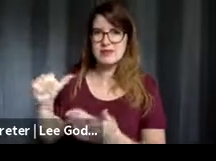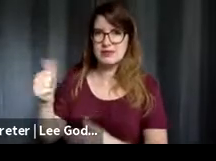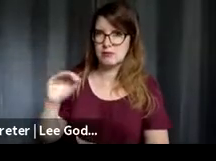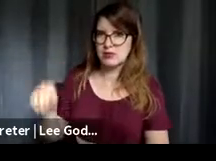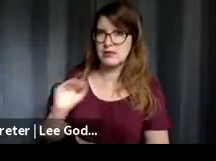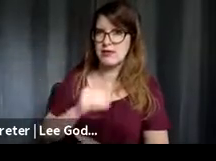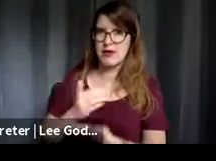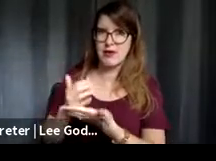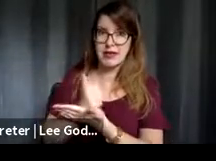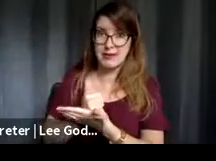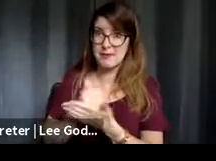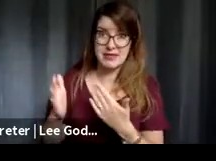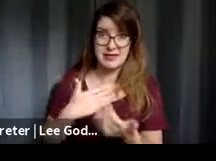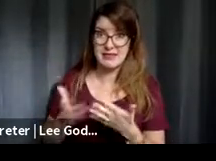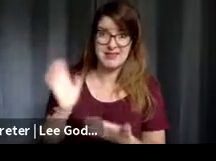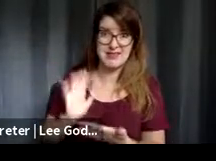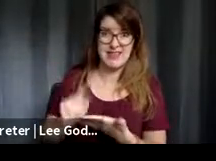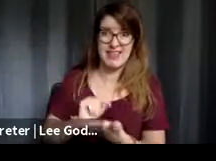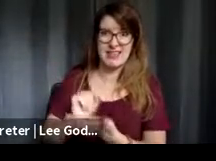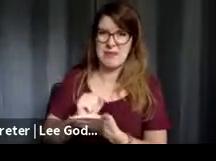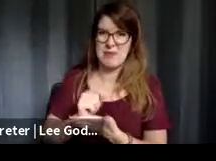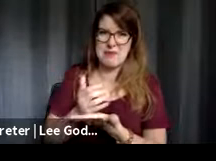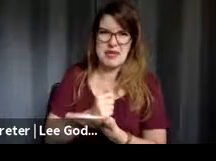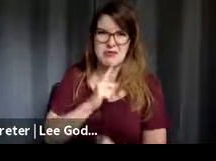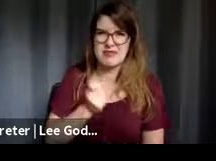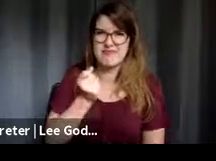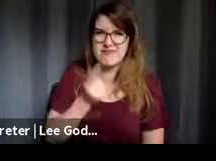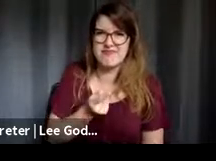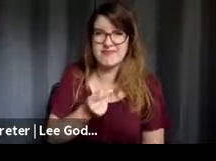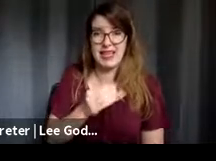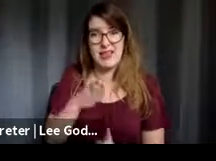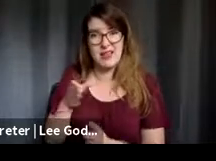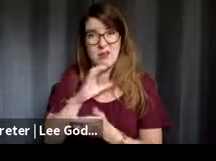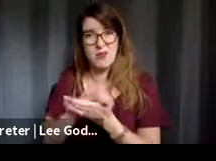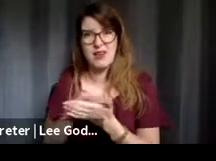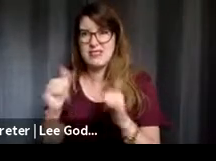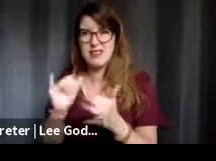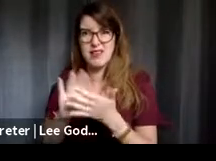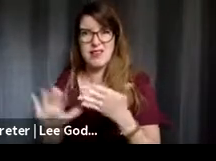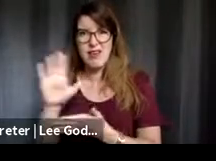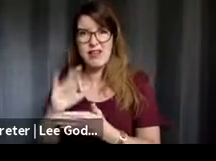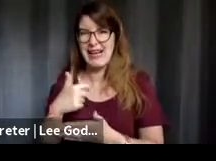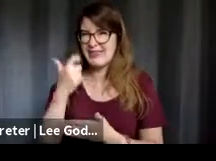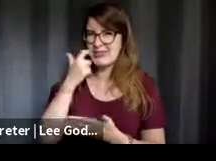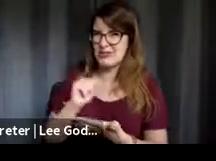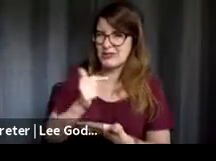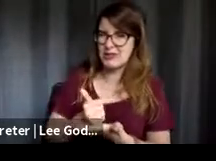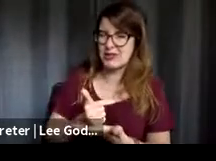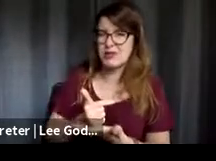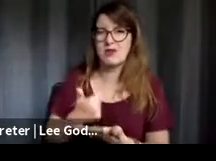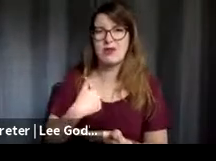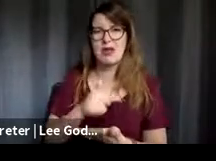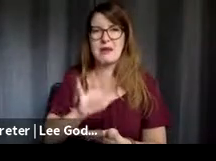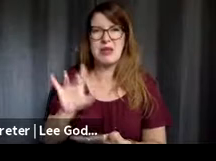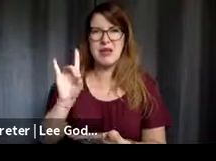income. Even at the time, I wasn't making very much. Carrie Lee was still in college. I just graduated, and we had